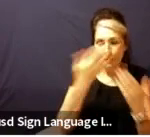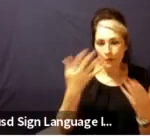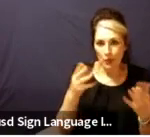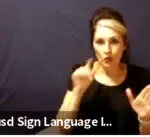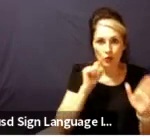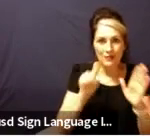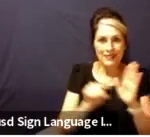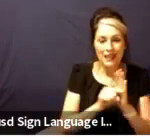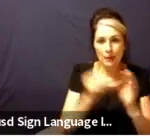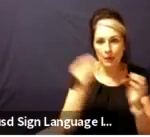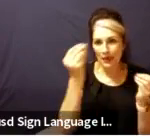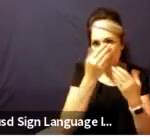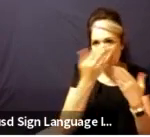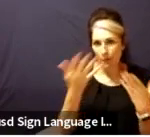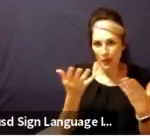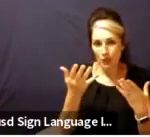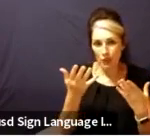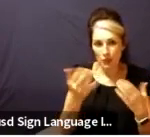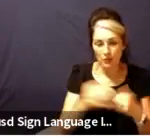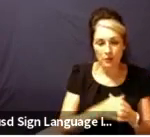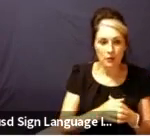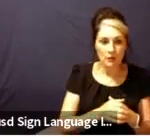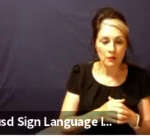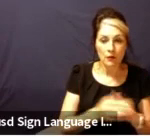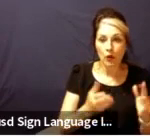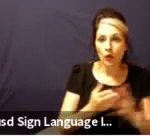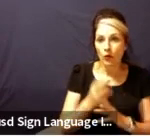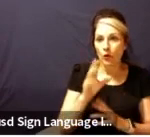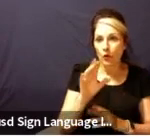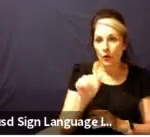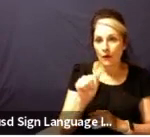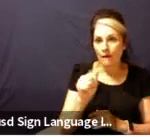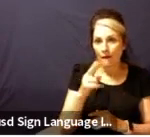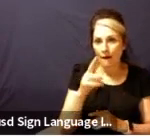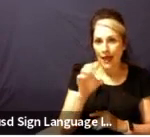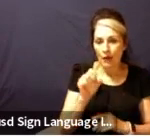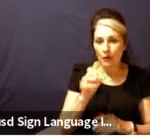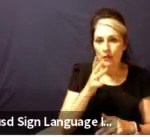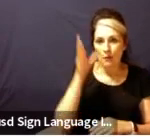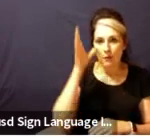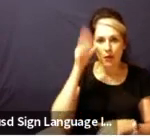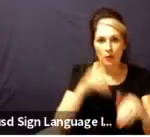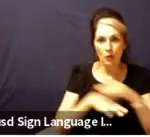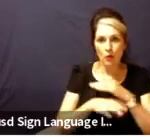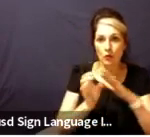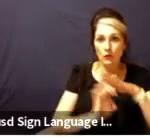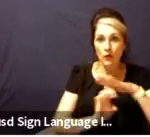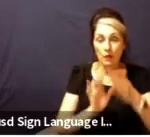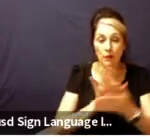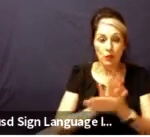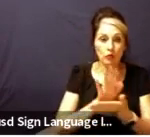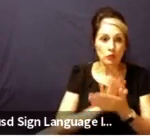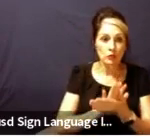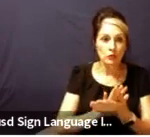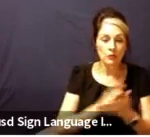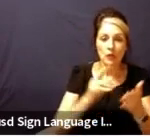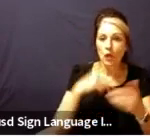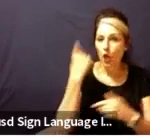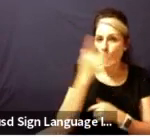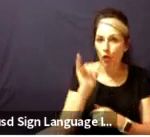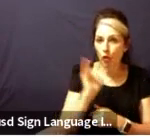assignment information through Aeries Parent Portal for elementary schools. So what does that look